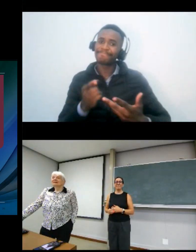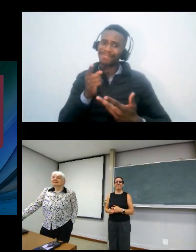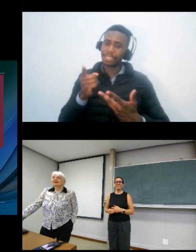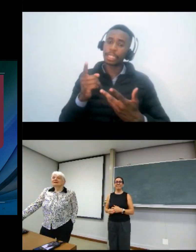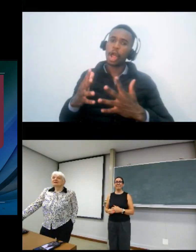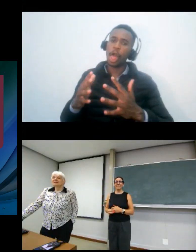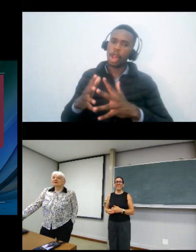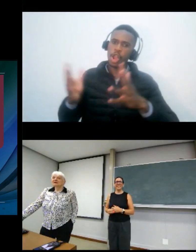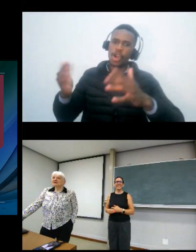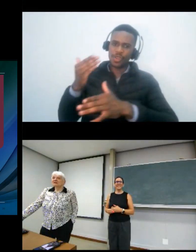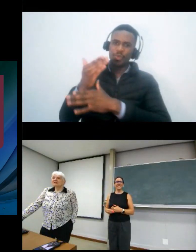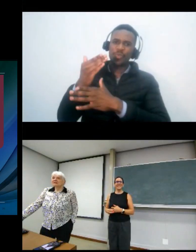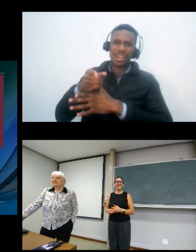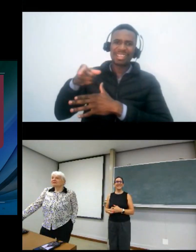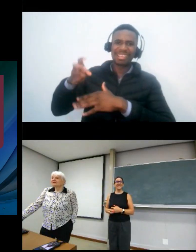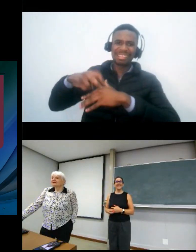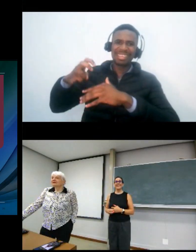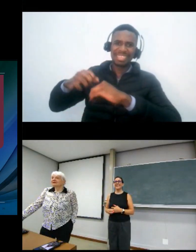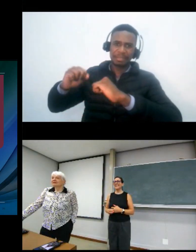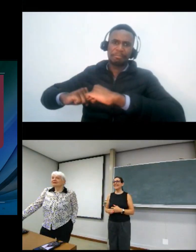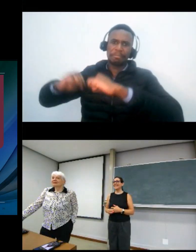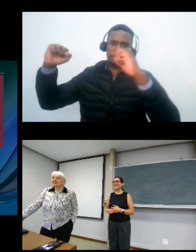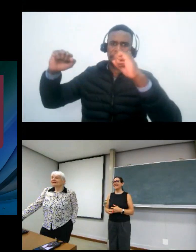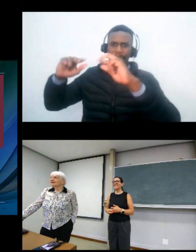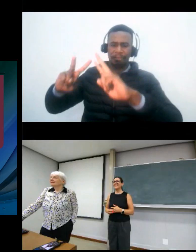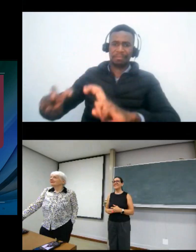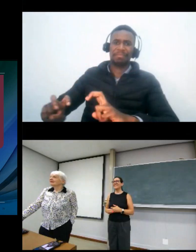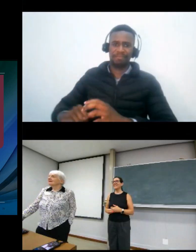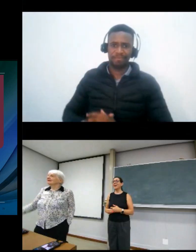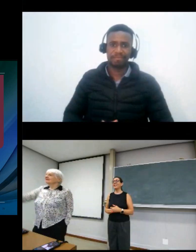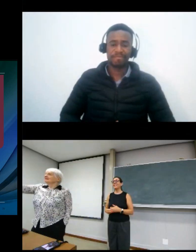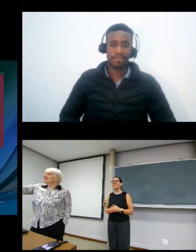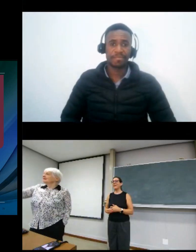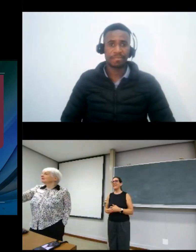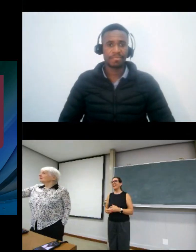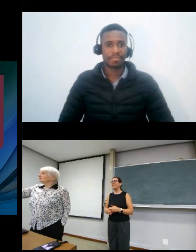Okay. More questions?